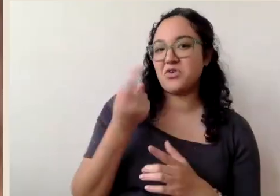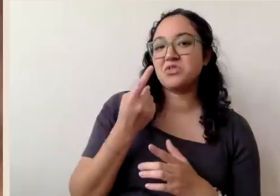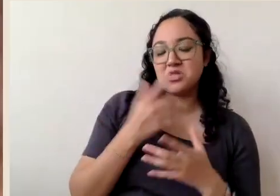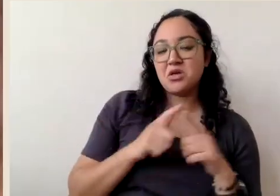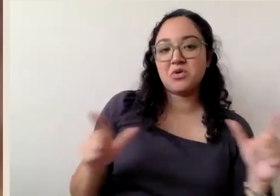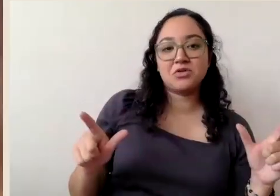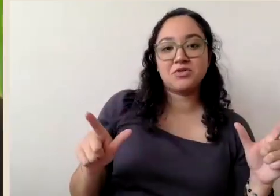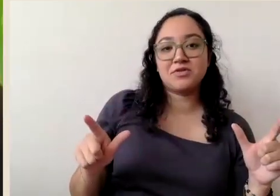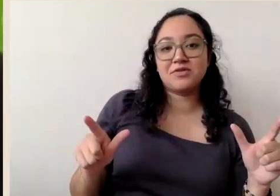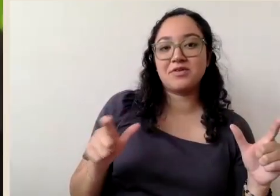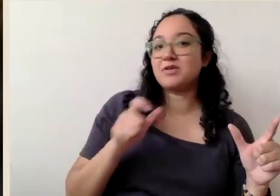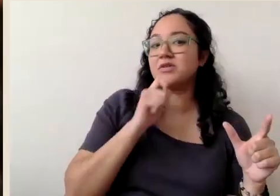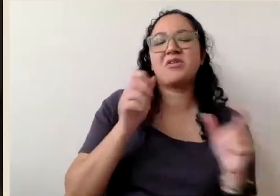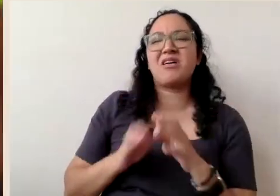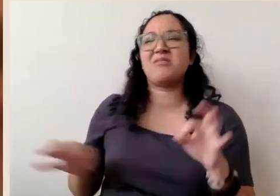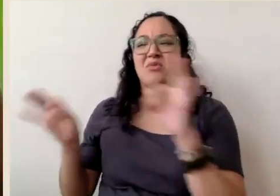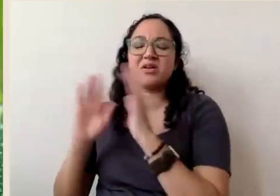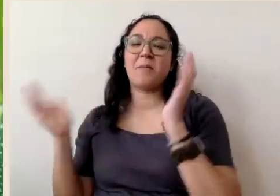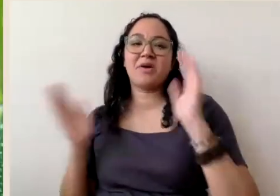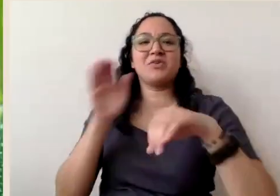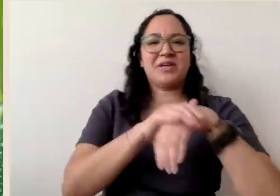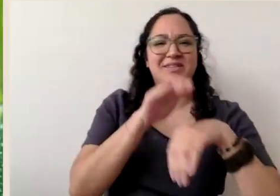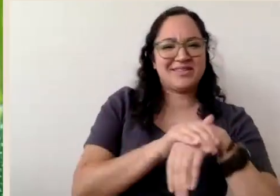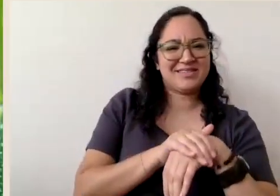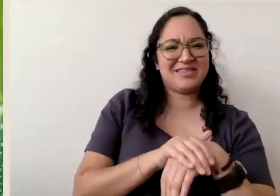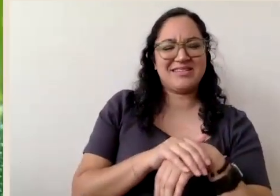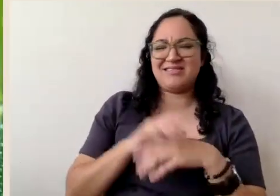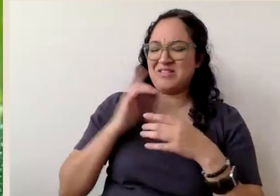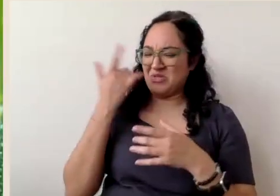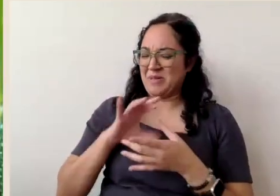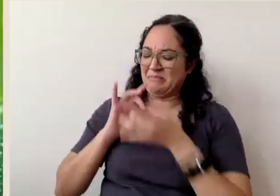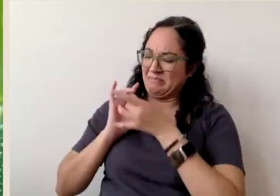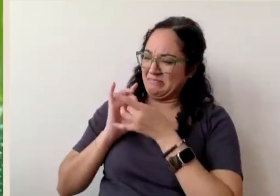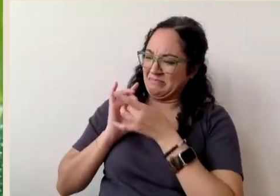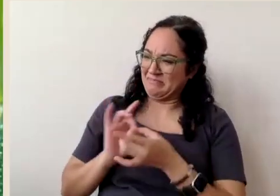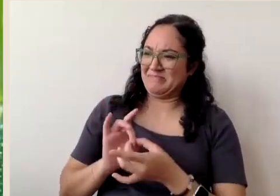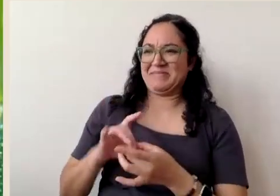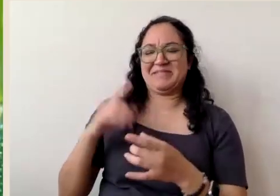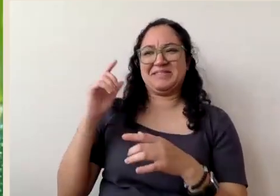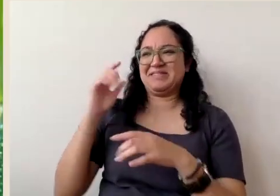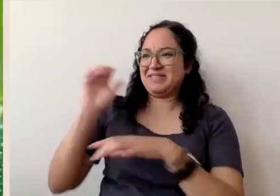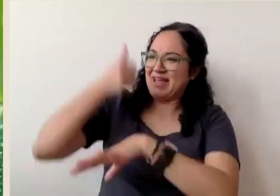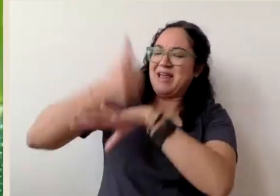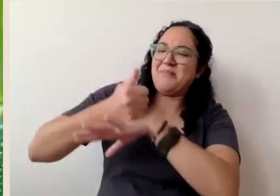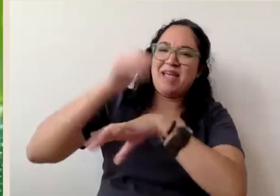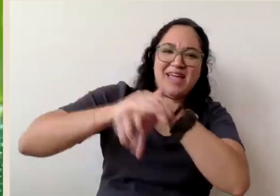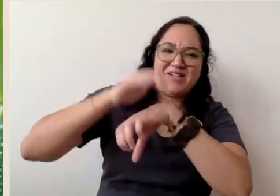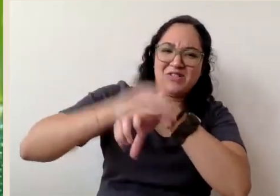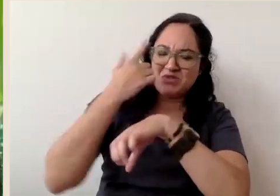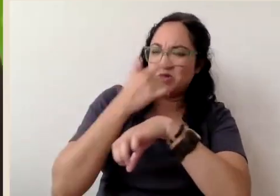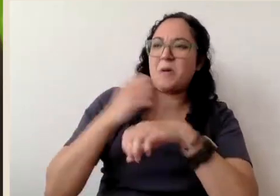language, was not as important as English. There's something Mm, systemically in which learning English has become